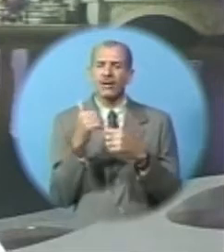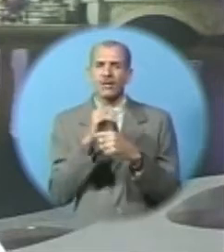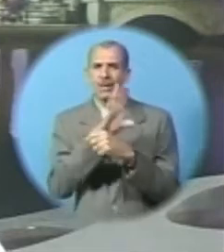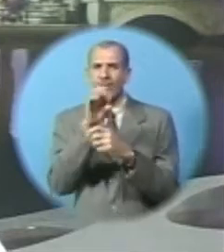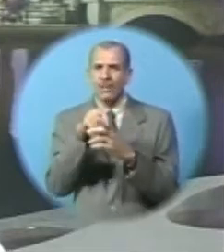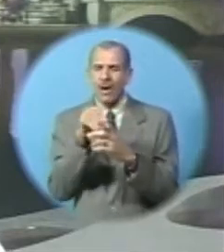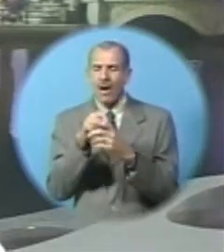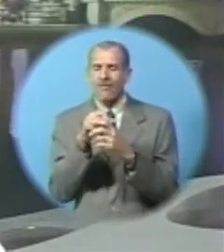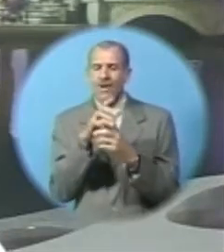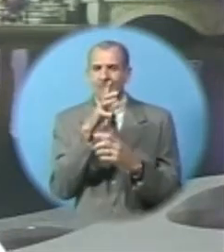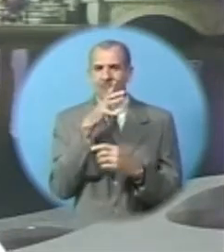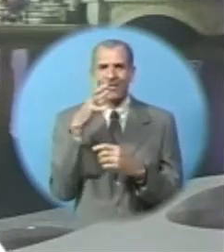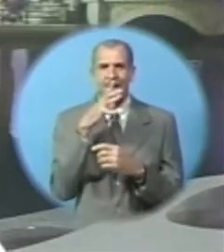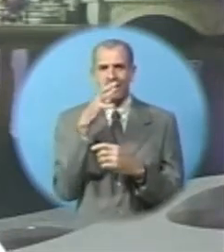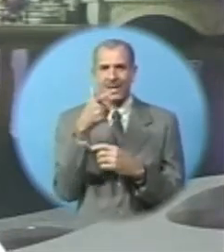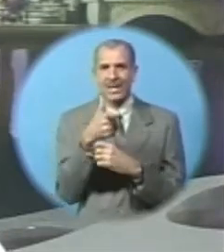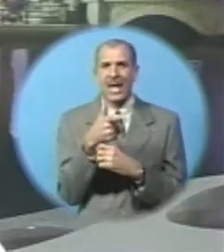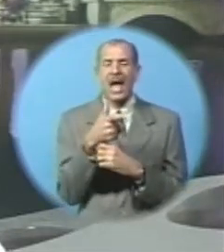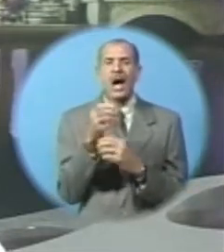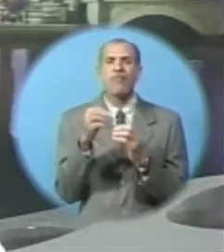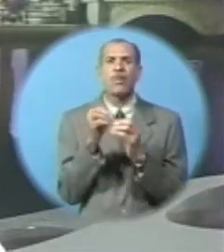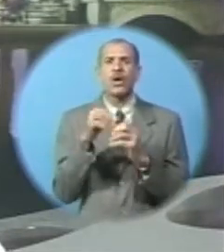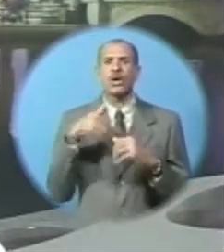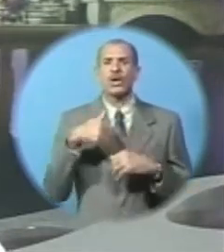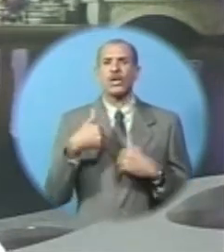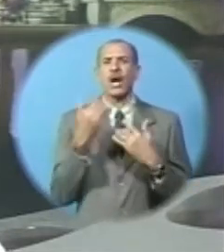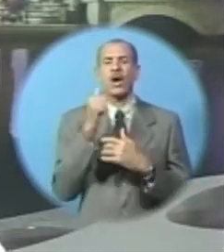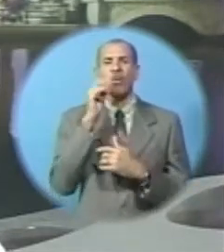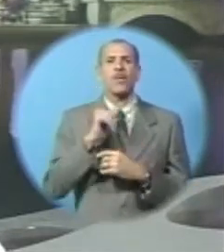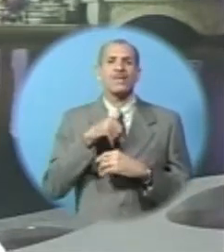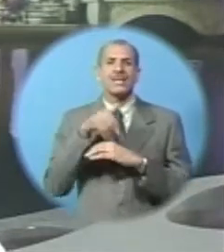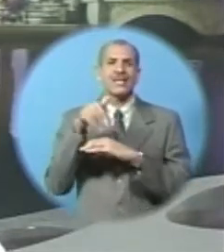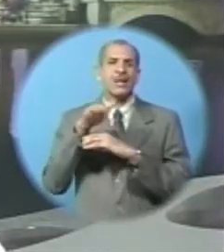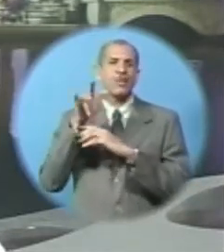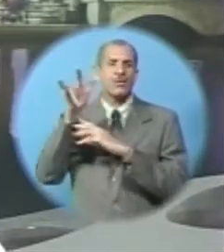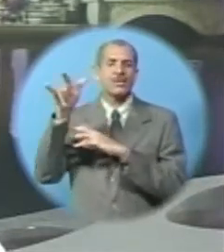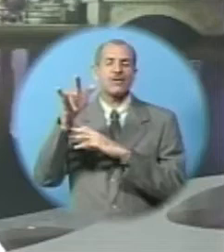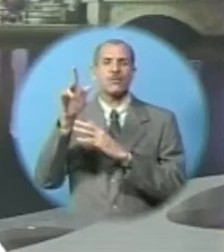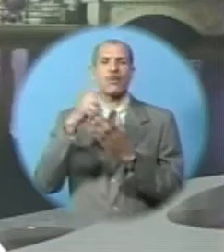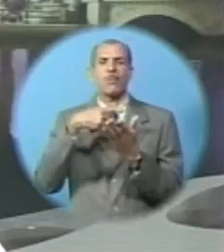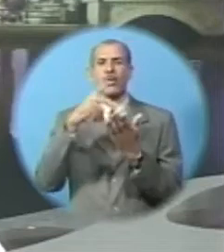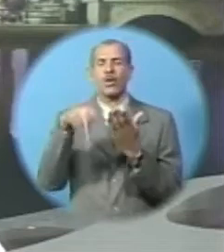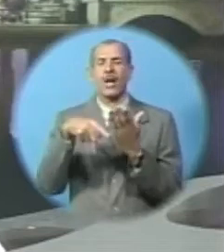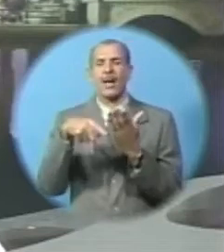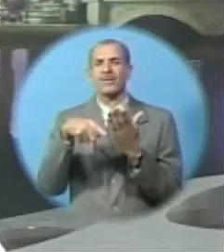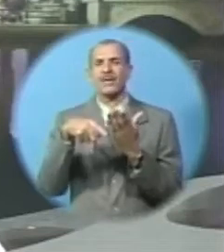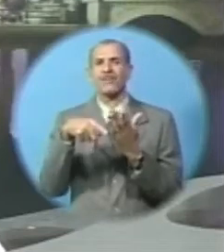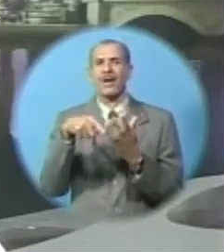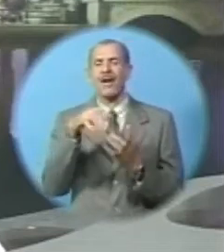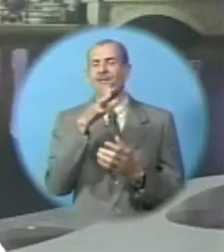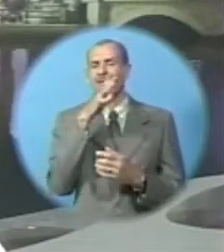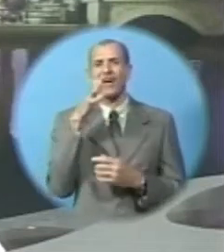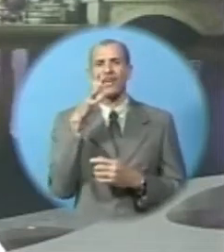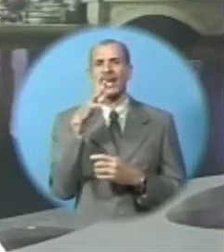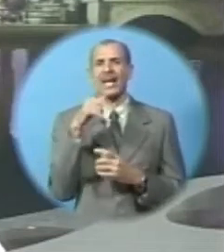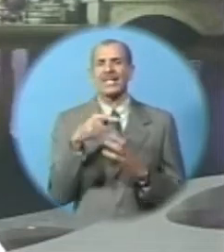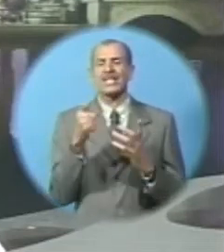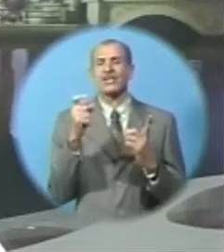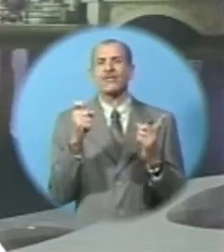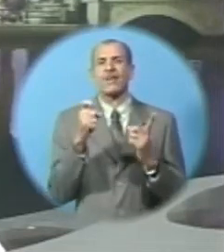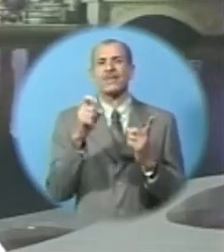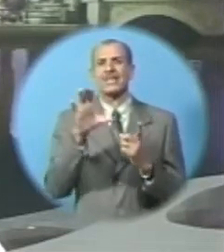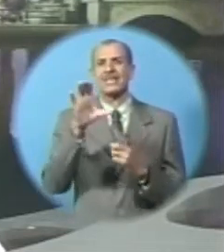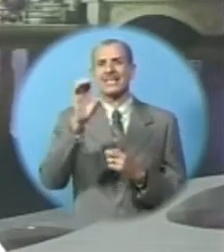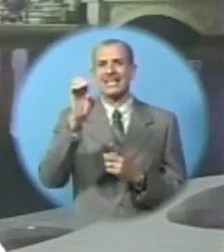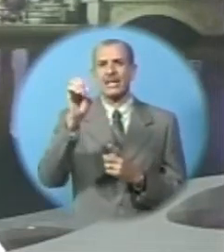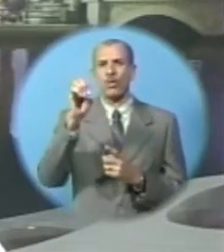Labor's decision to send more young women overseas for farm labor programs. This assurance from CEO of the Barbados